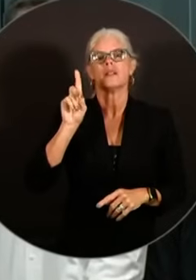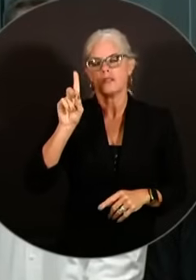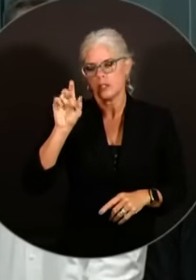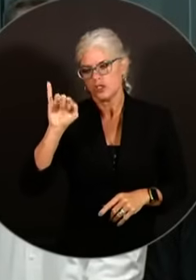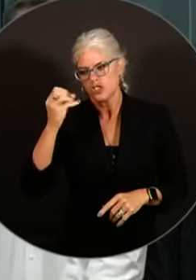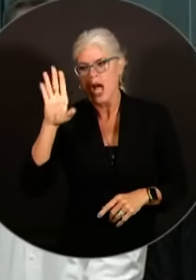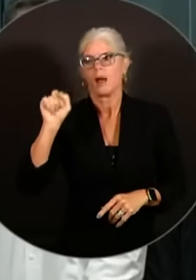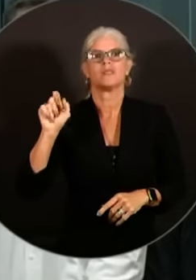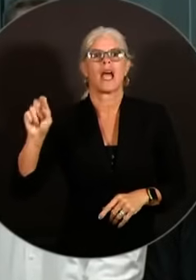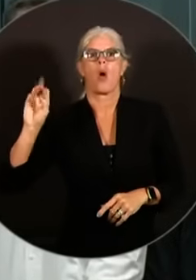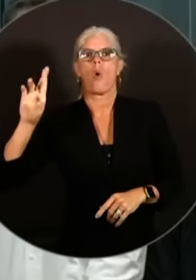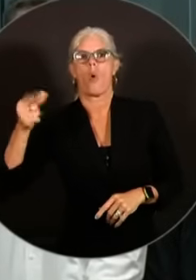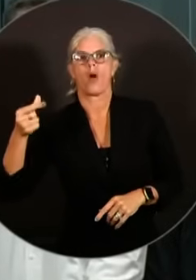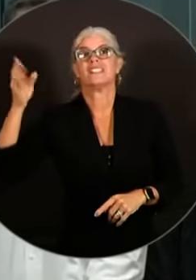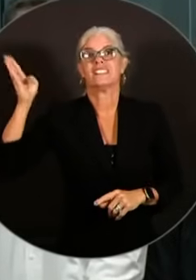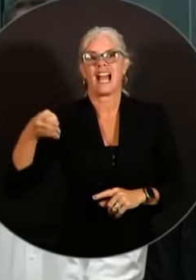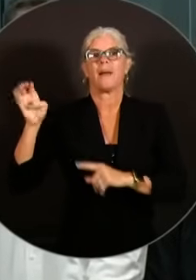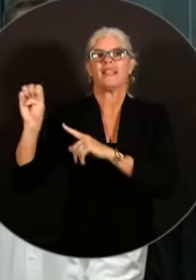www.floridajobs.org/EBL,